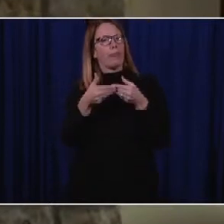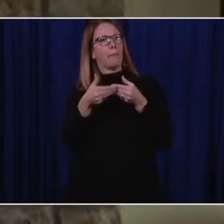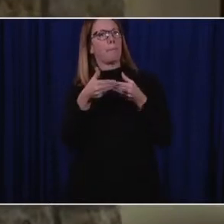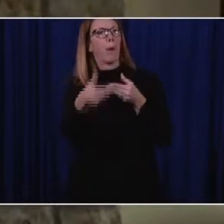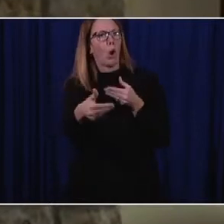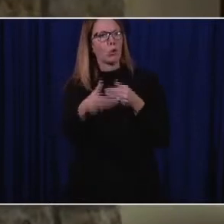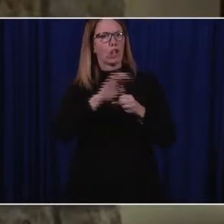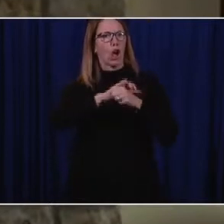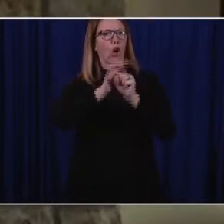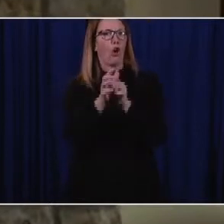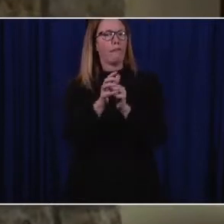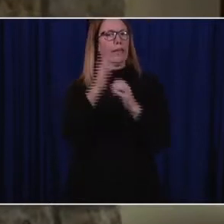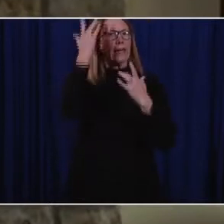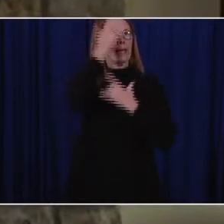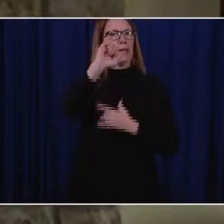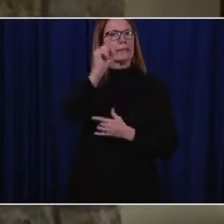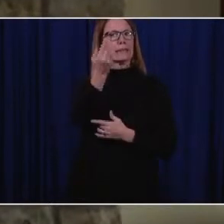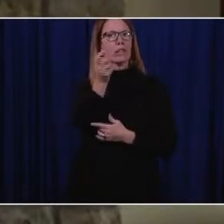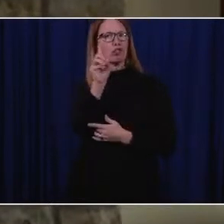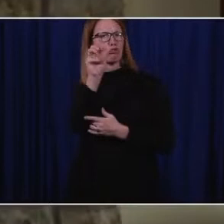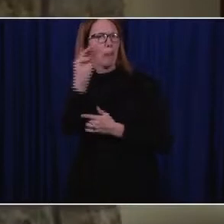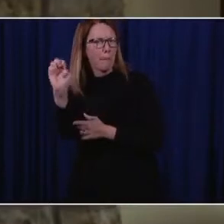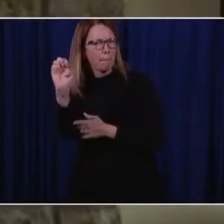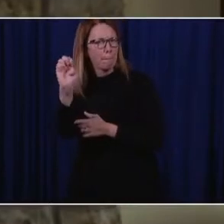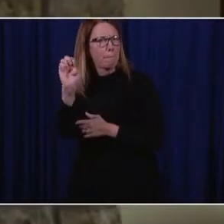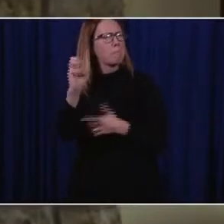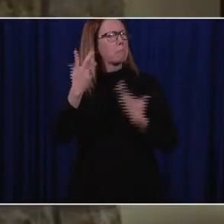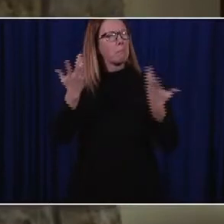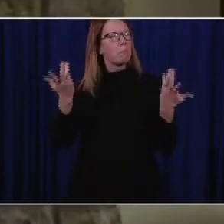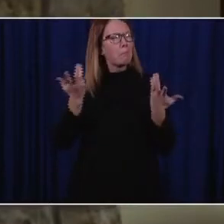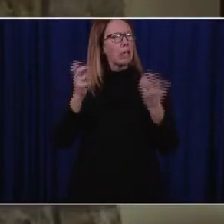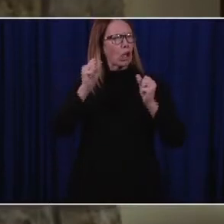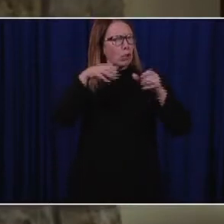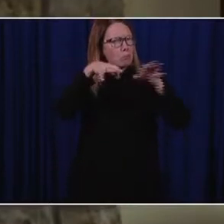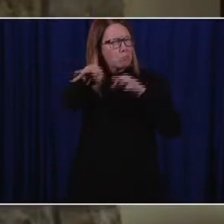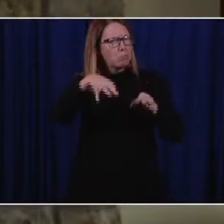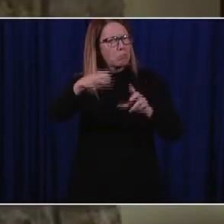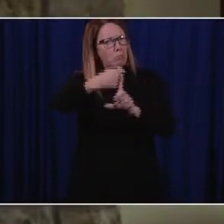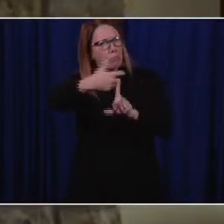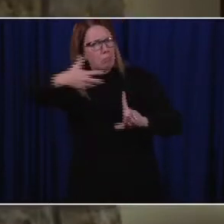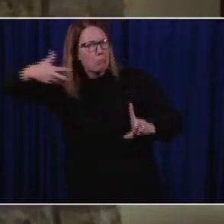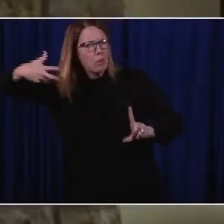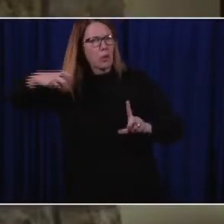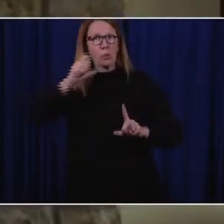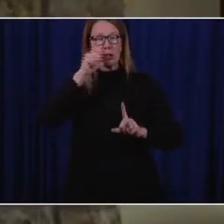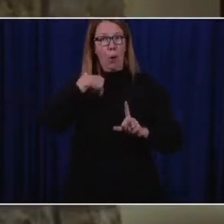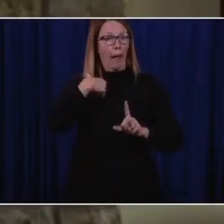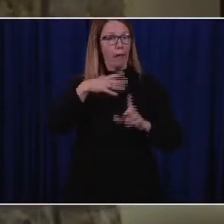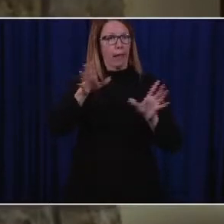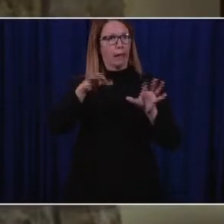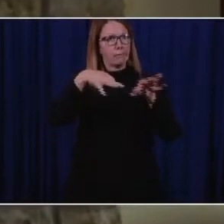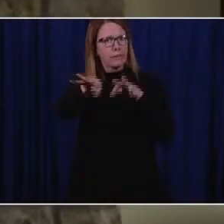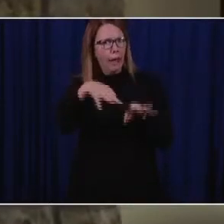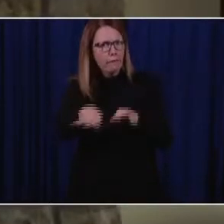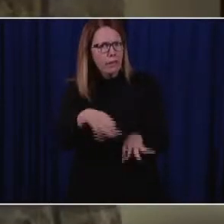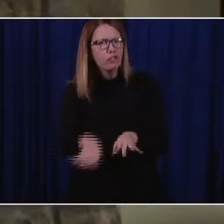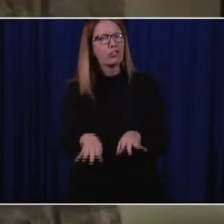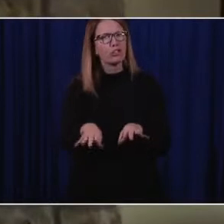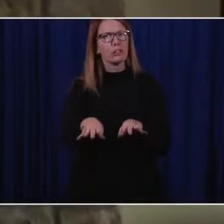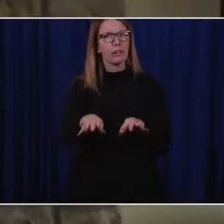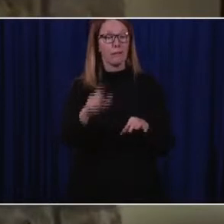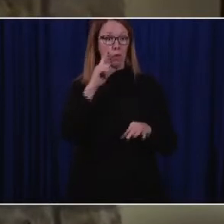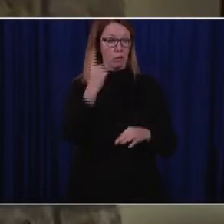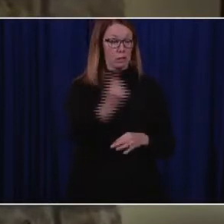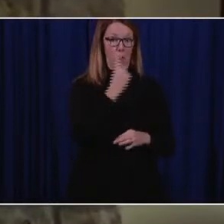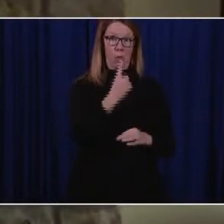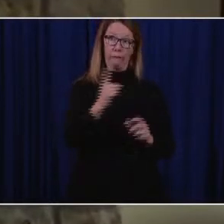we're hearing about and how that plays into this and how we don't have definitions of a new coronavirus infection versus somebody who's